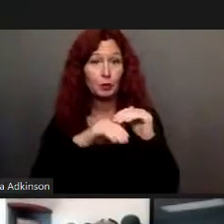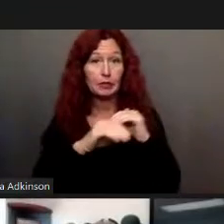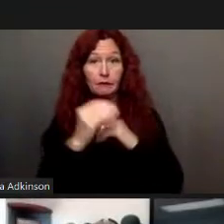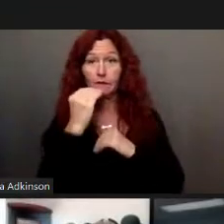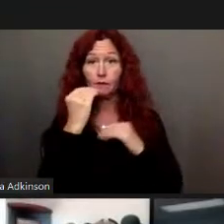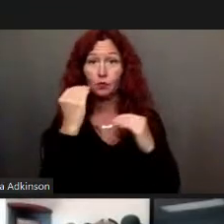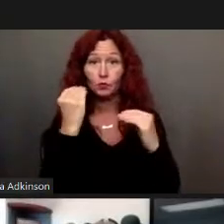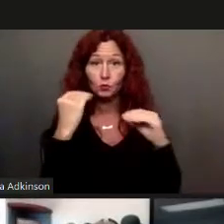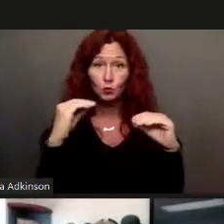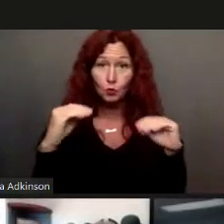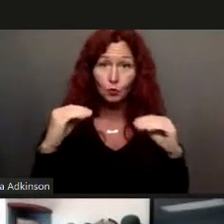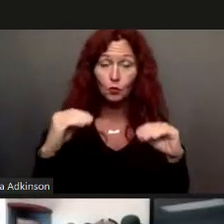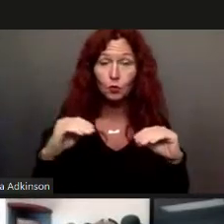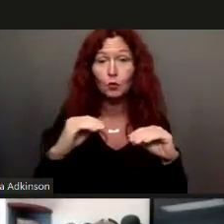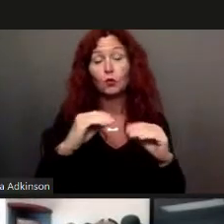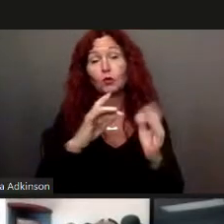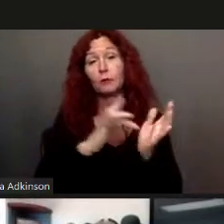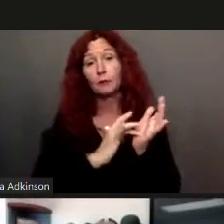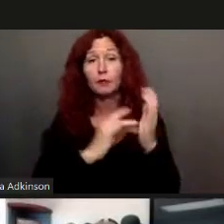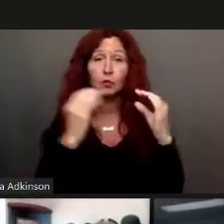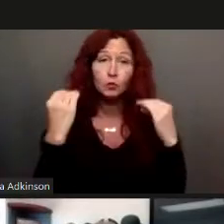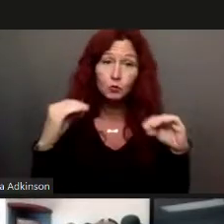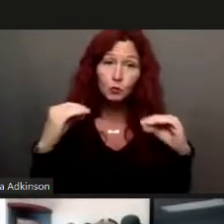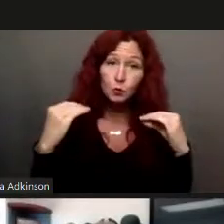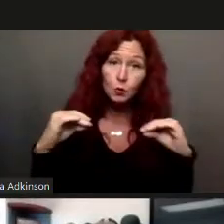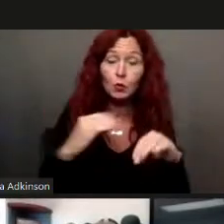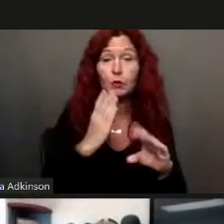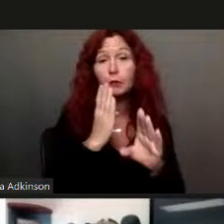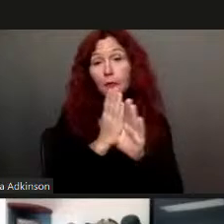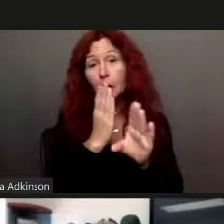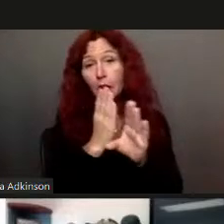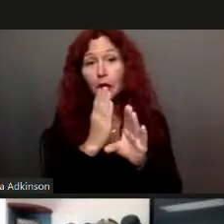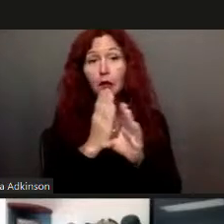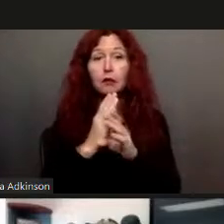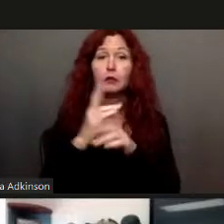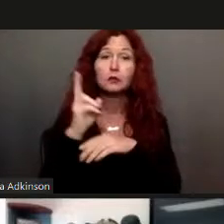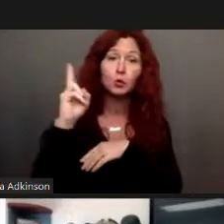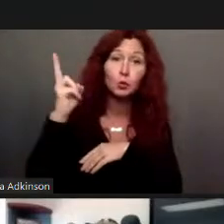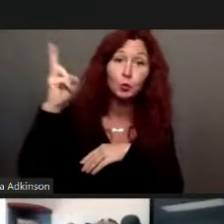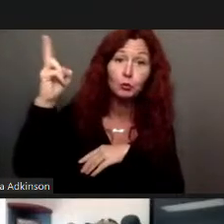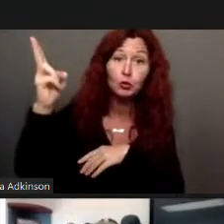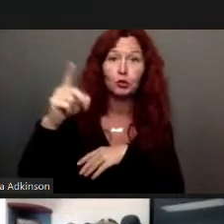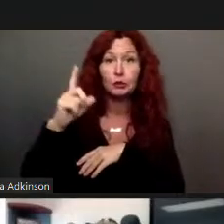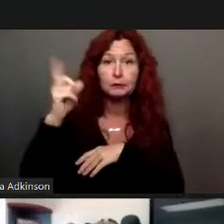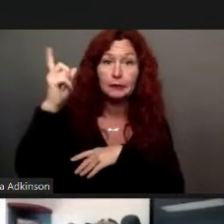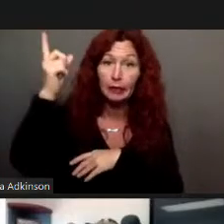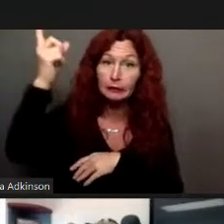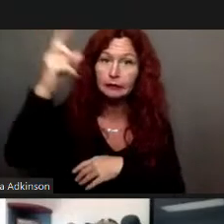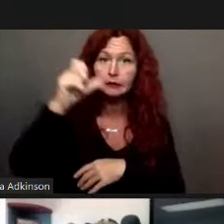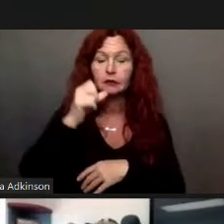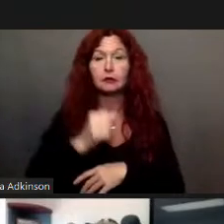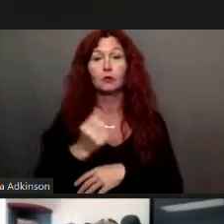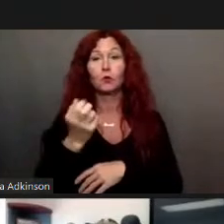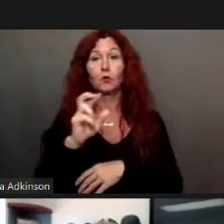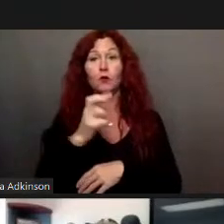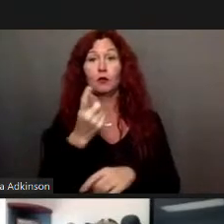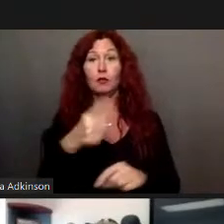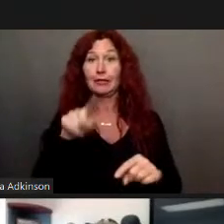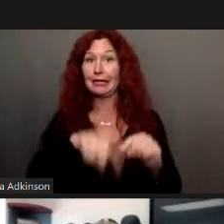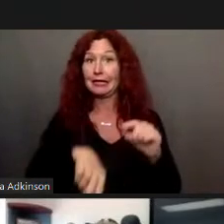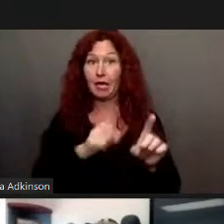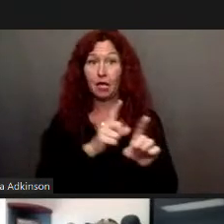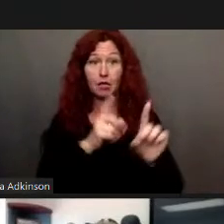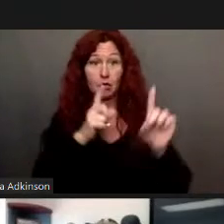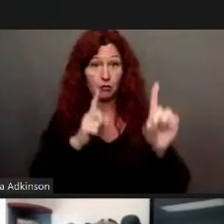pharmacies, construction sites, public transit vehicles, vehicles for hire, and locations where social distancing measures are not possible shall